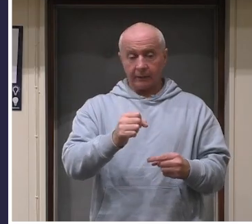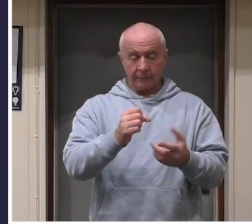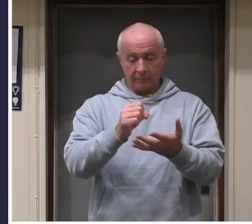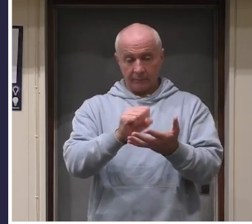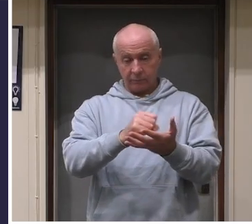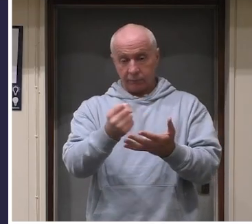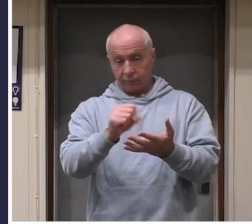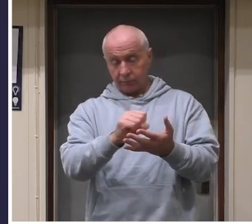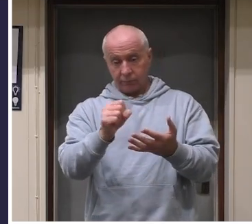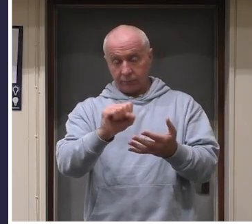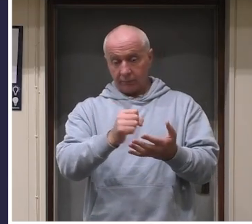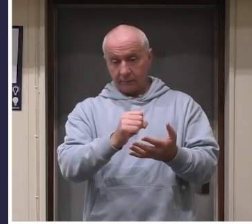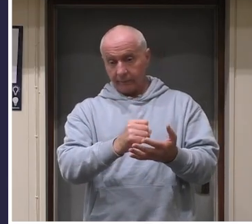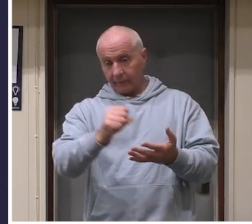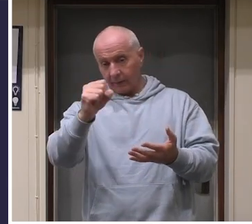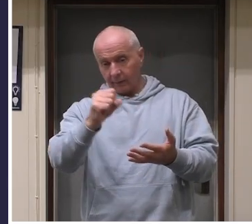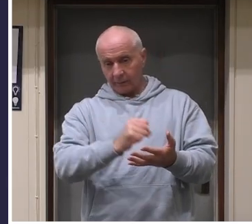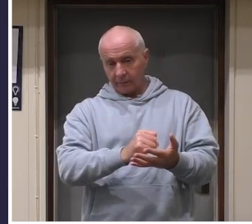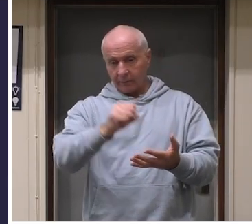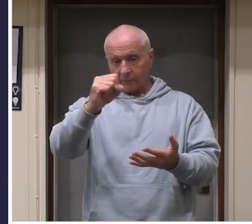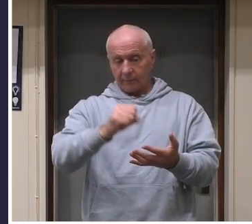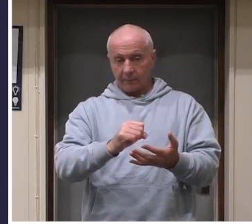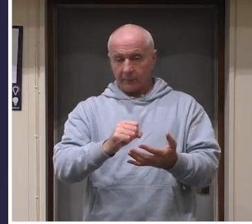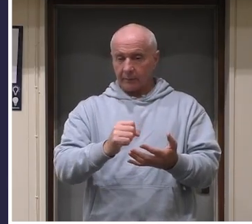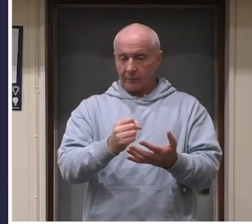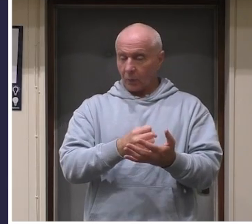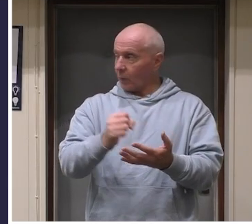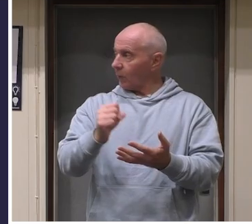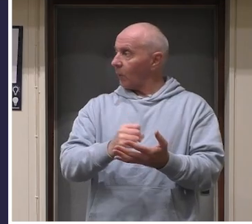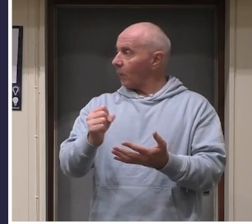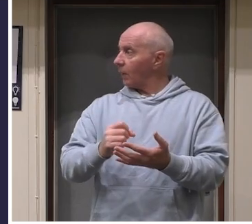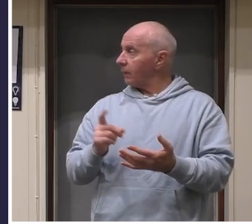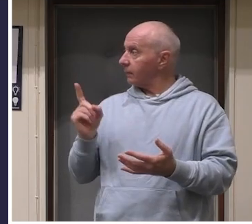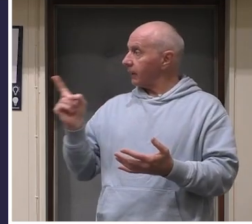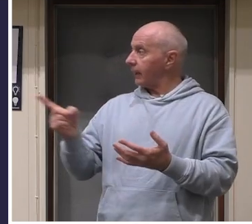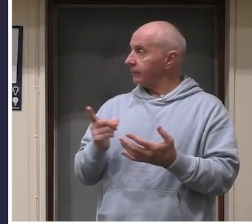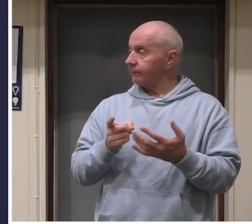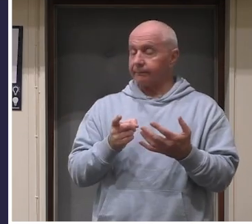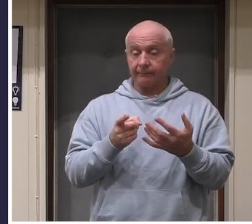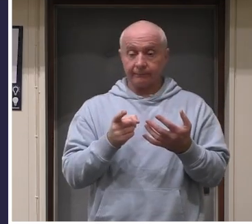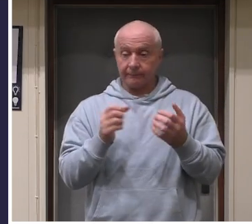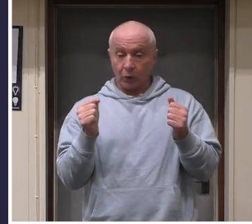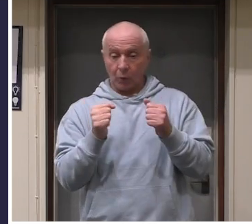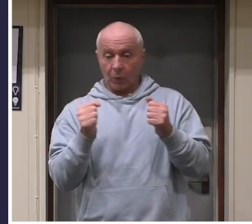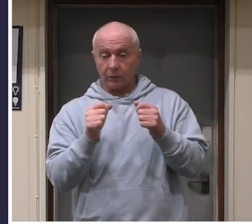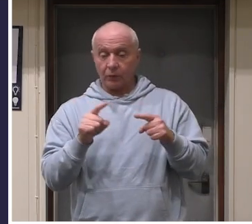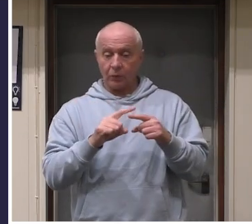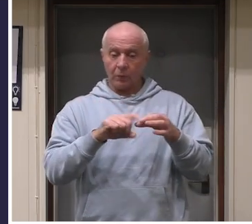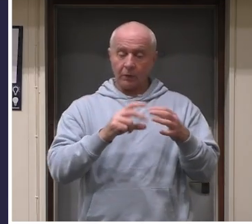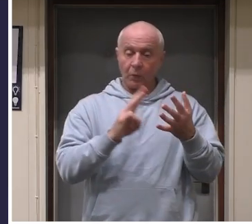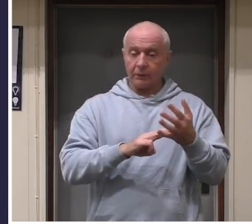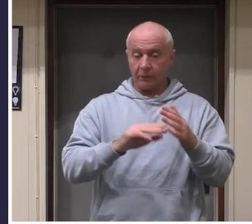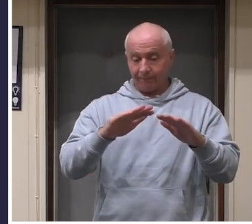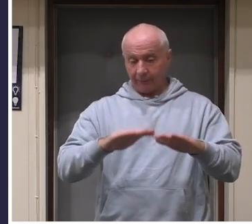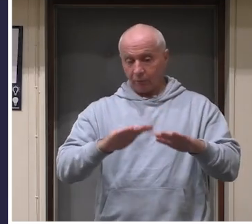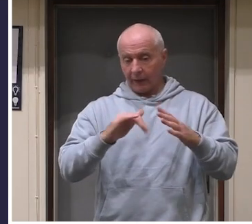of freedom. So an object that is sort of, vibrating like this, you can also cool that motion to the quantum ground state. And in fact, we can